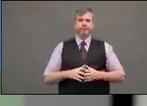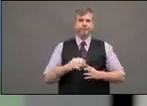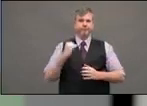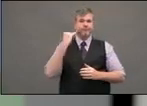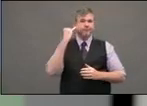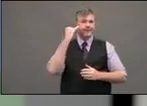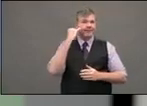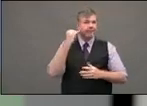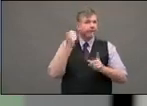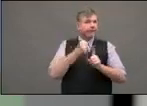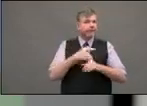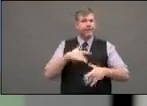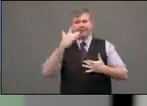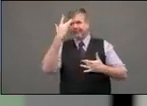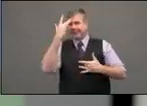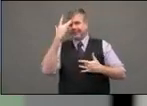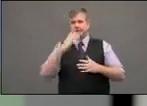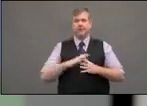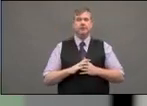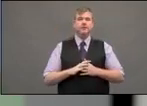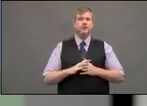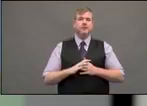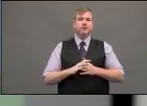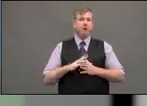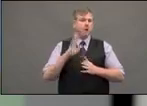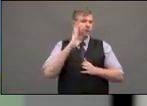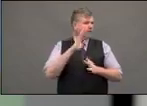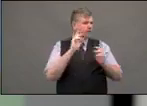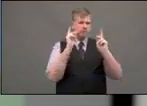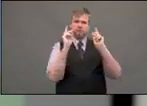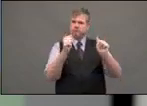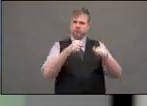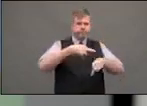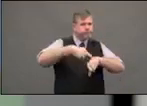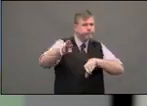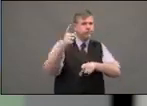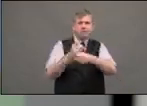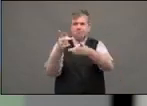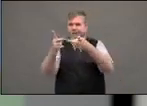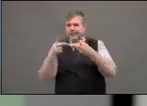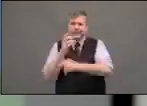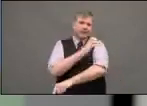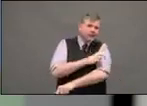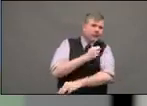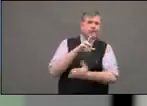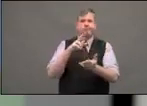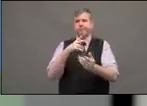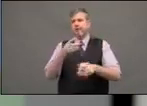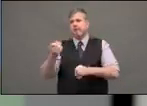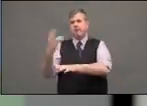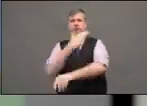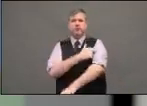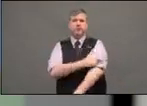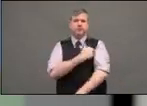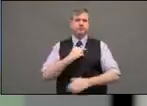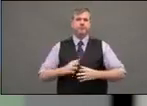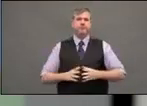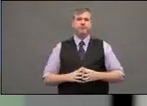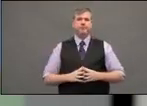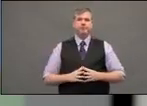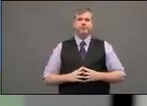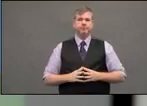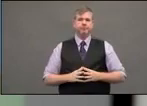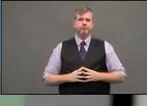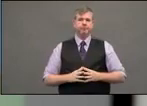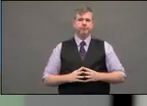you to the right place where you can get a test. And then we'll have the same conversation we have with people who are sick. What do you need to be able to